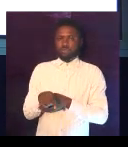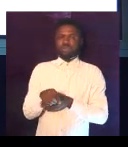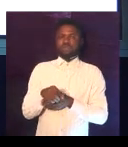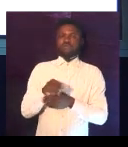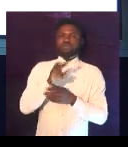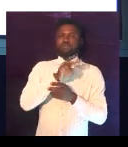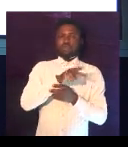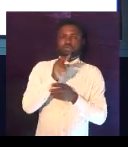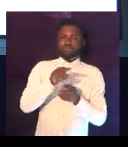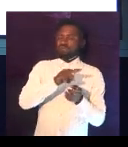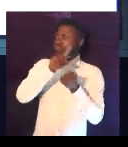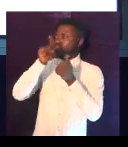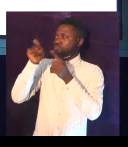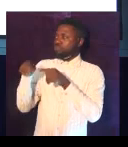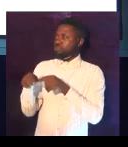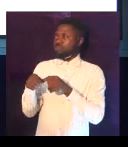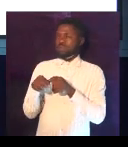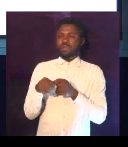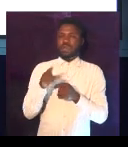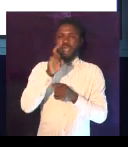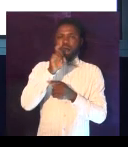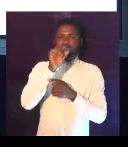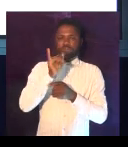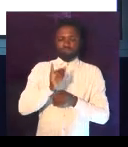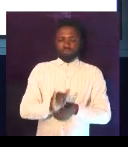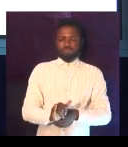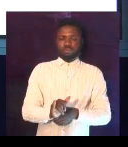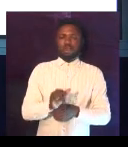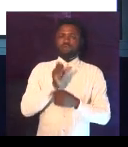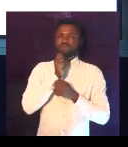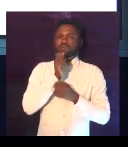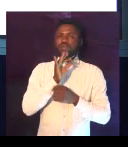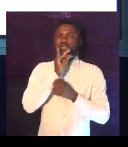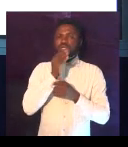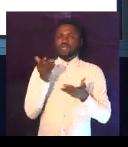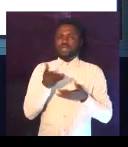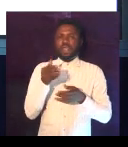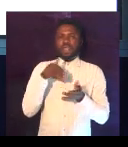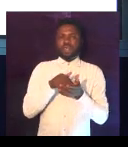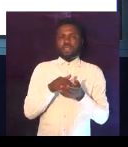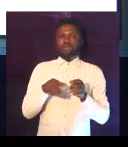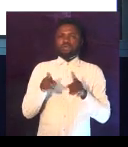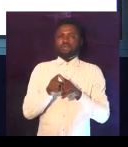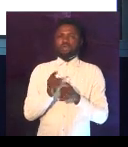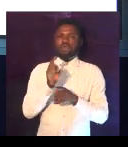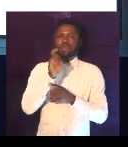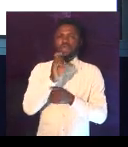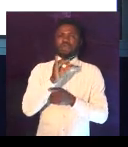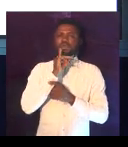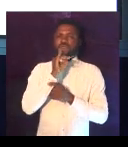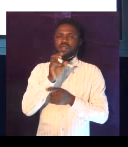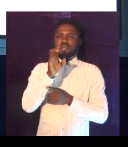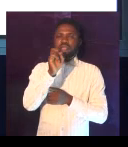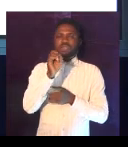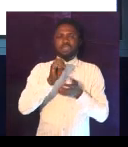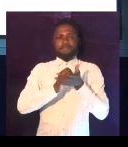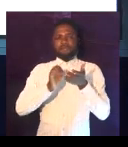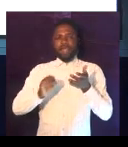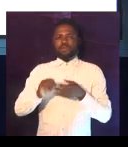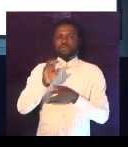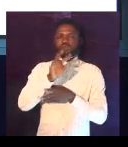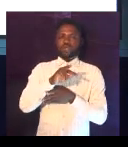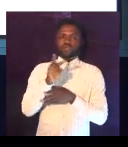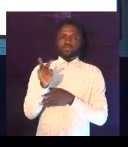comes down. This 22 has become minus 22 here. X will come down. Nothing is here again. So now X is